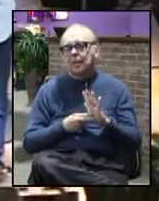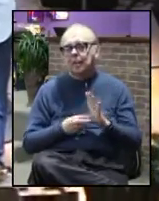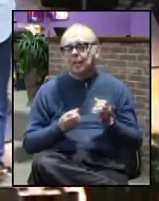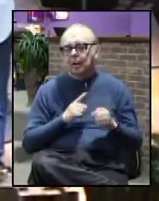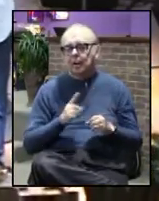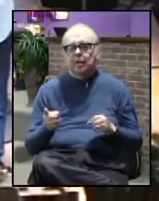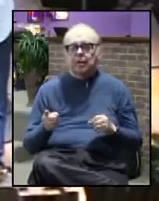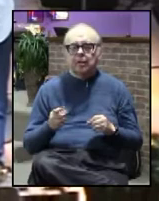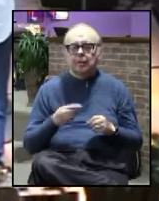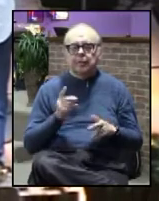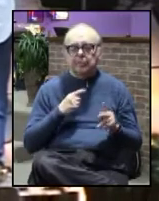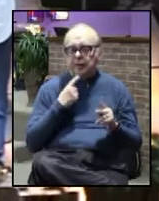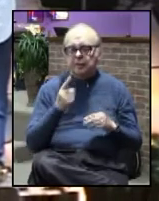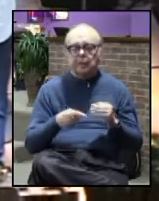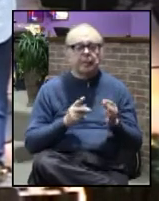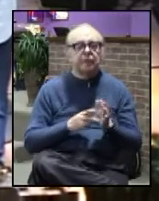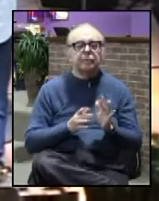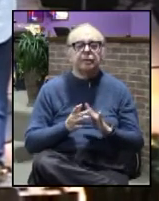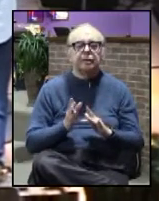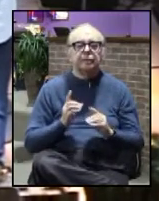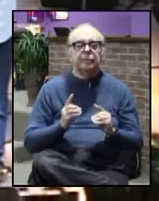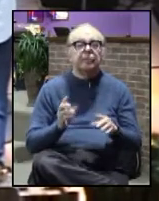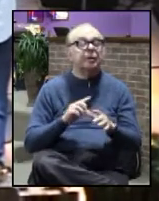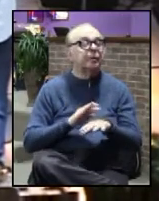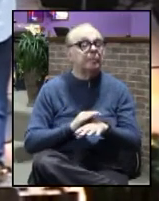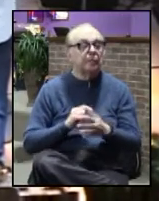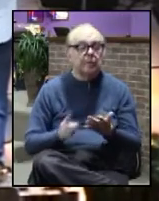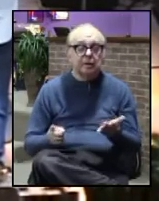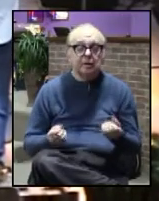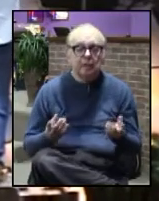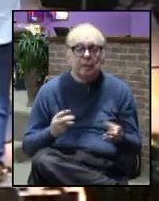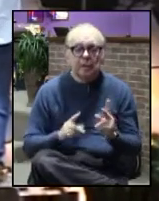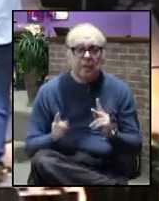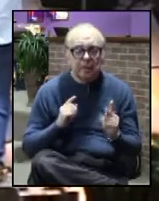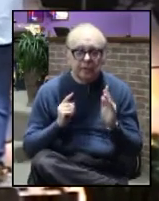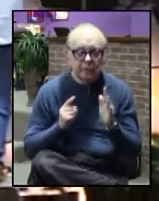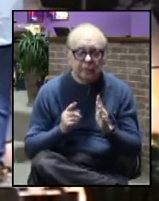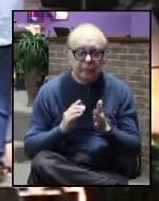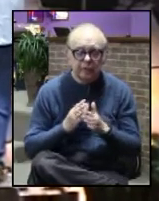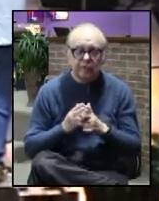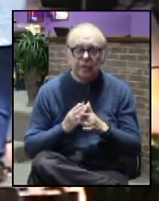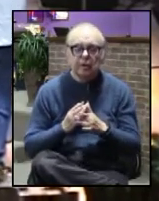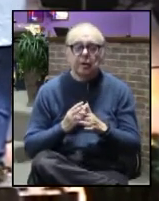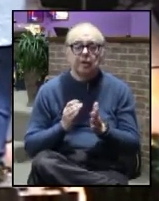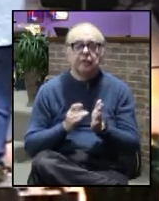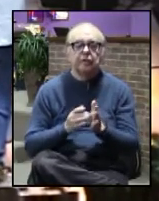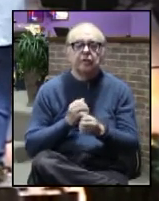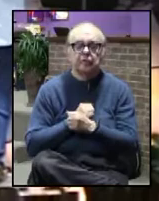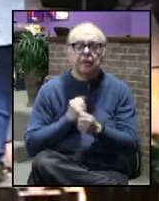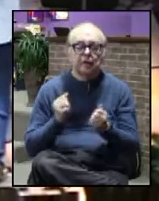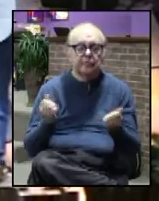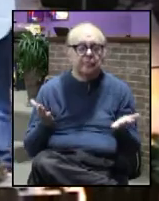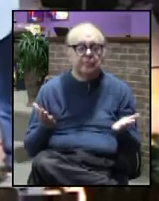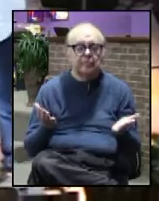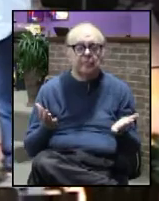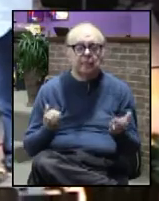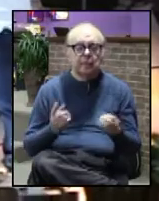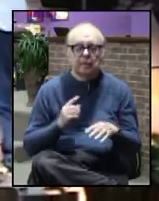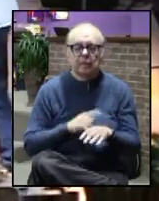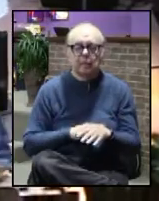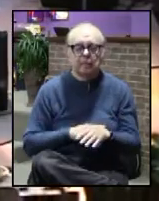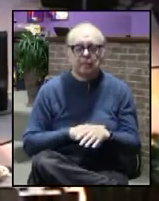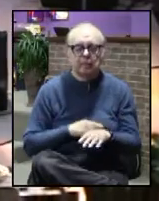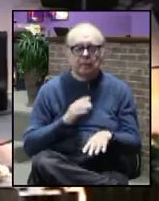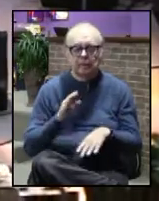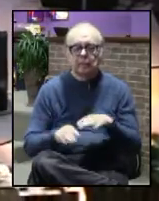how many people do you tell about Jesus during the week? How many people do you share the love of Jesus with during the week? How many times do you